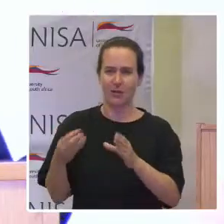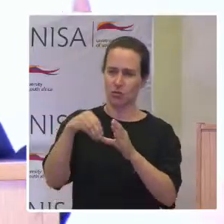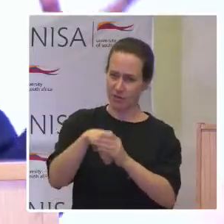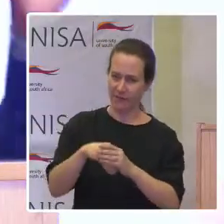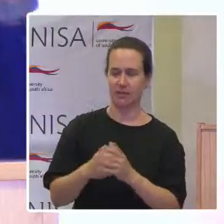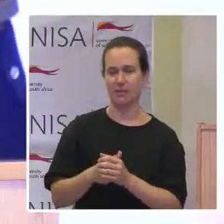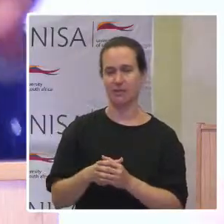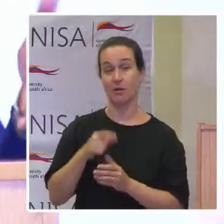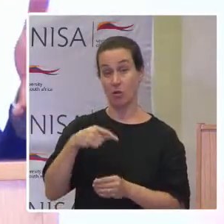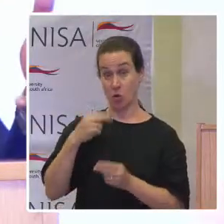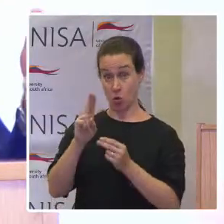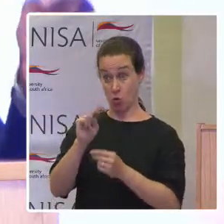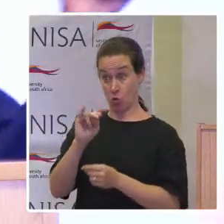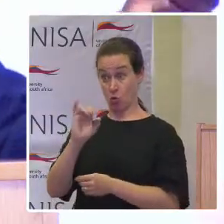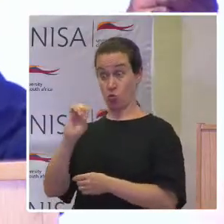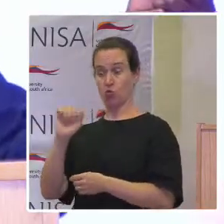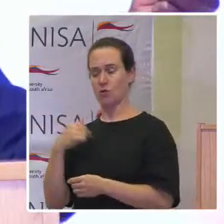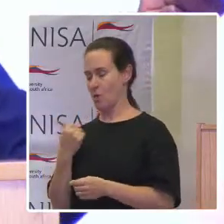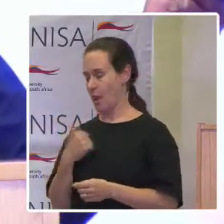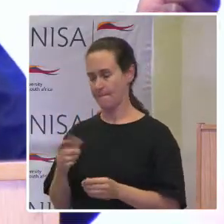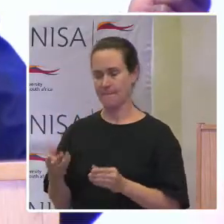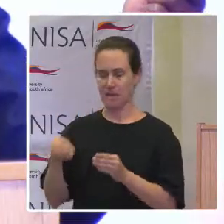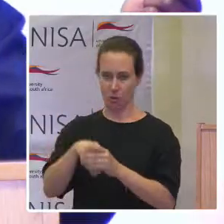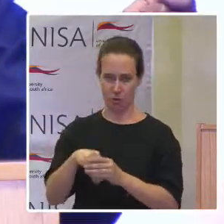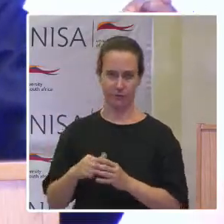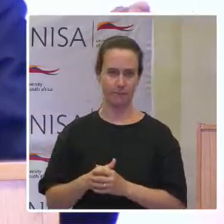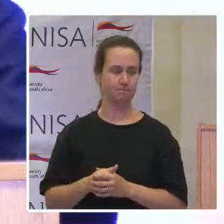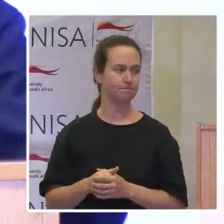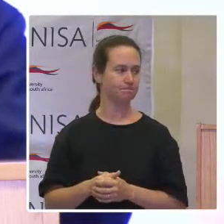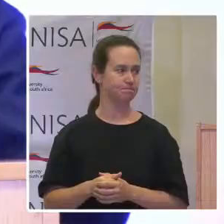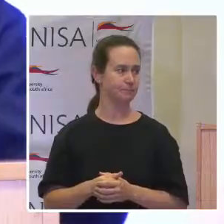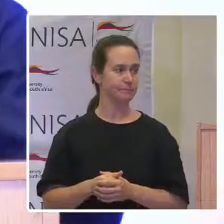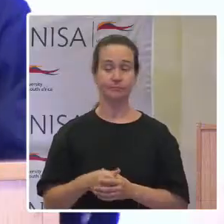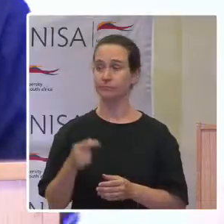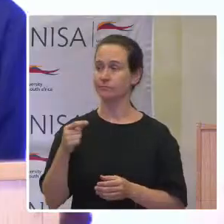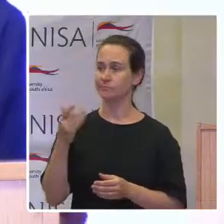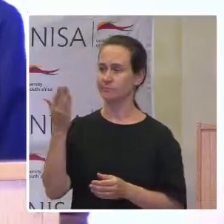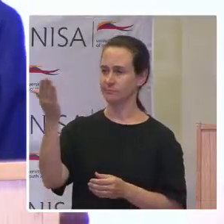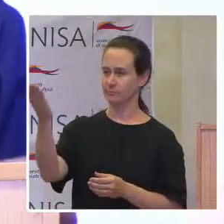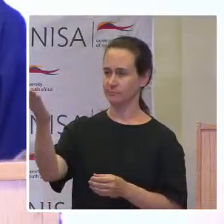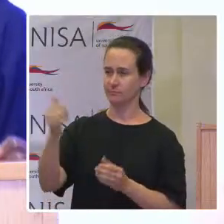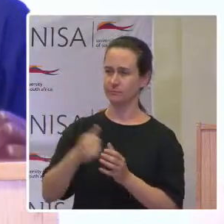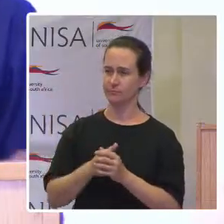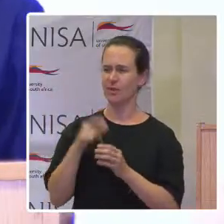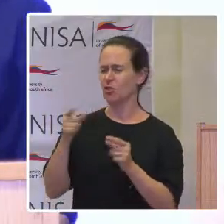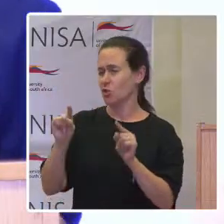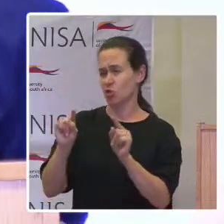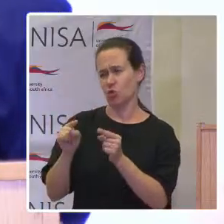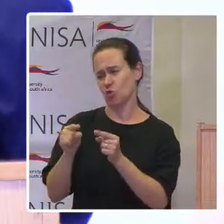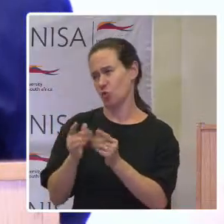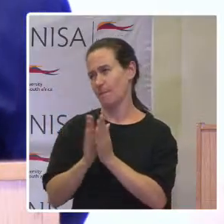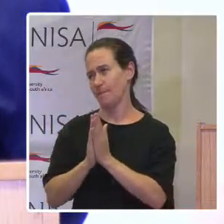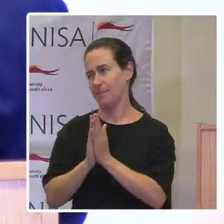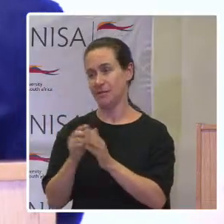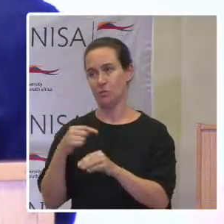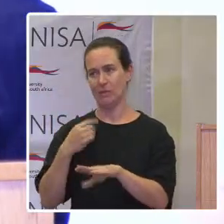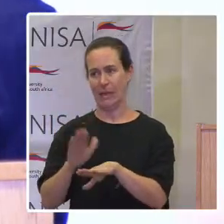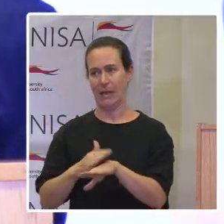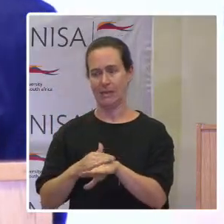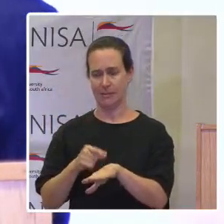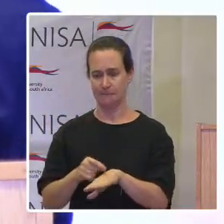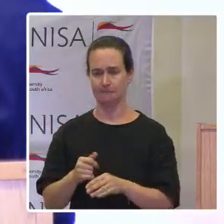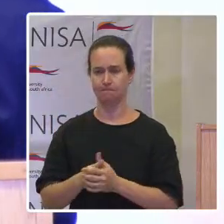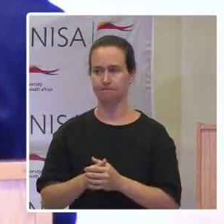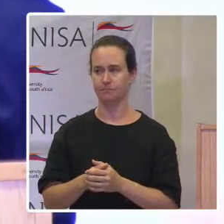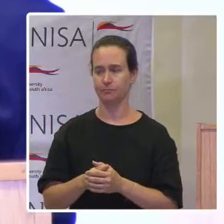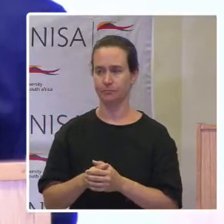as UNISA. We are participating and we're producing the products. My brother, just quickly, please. I'm running out of time. I